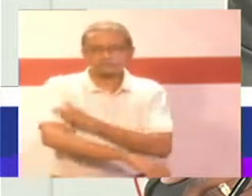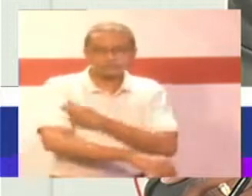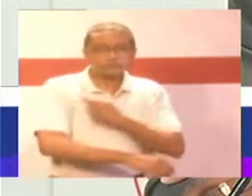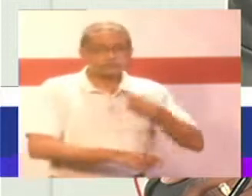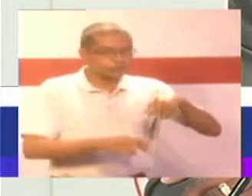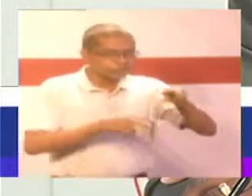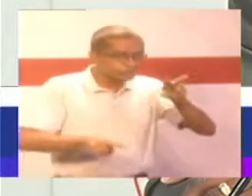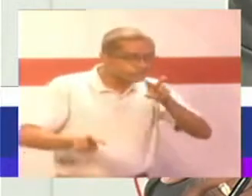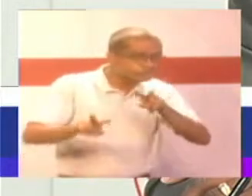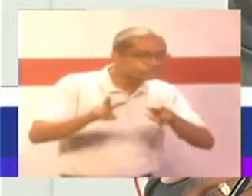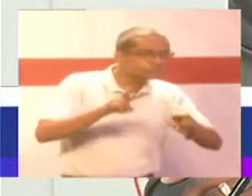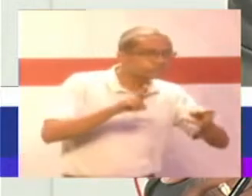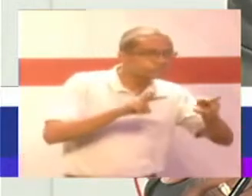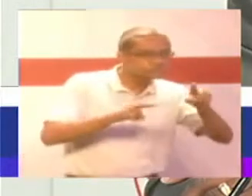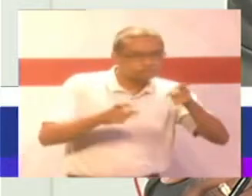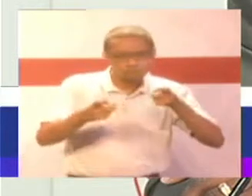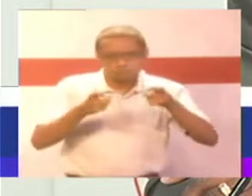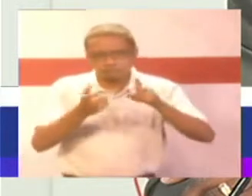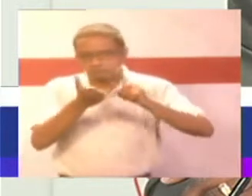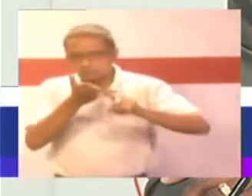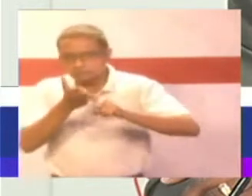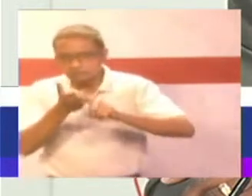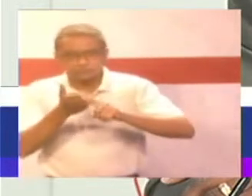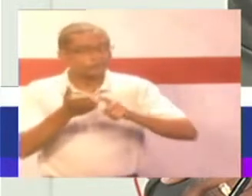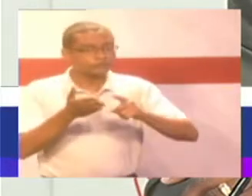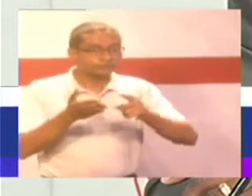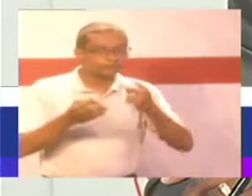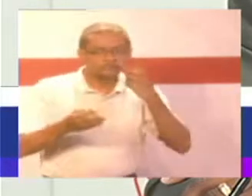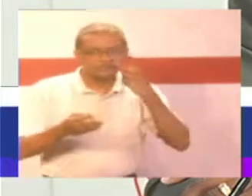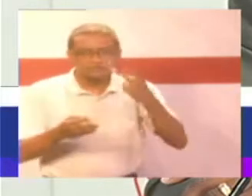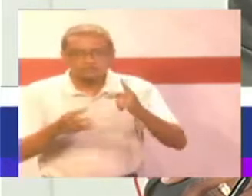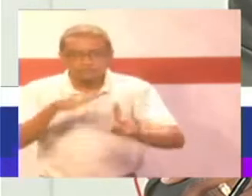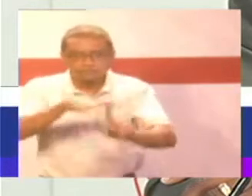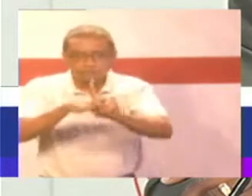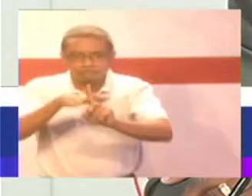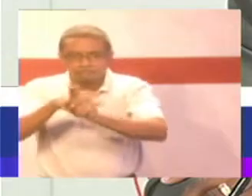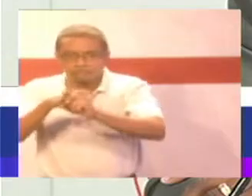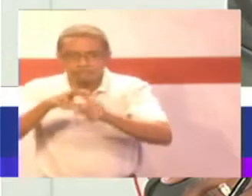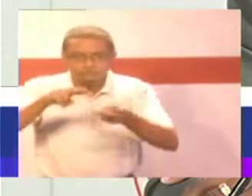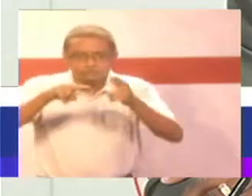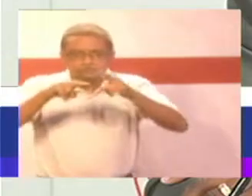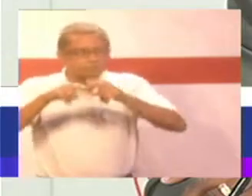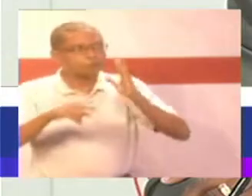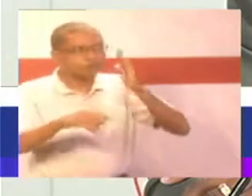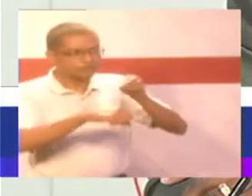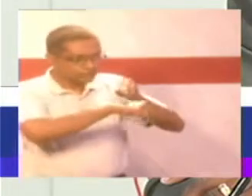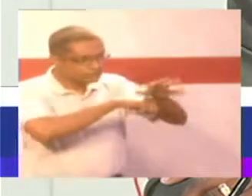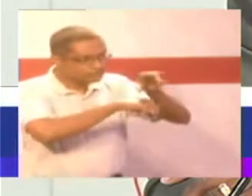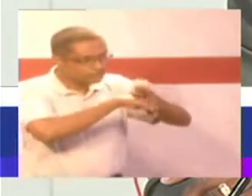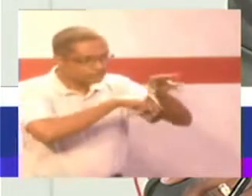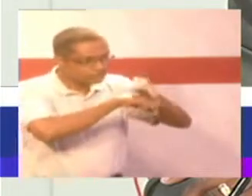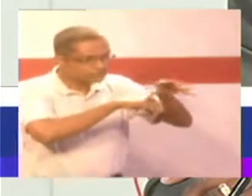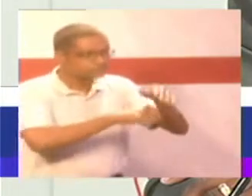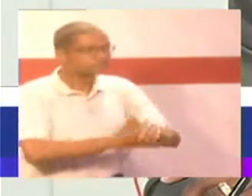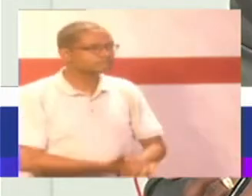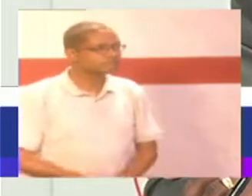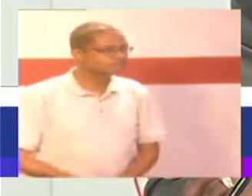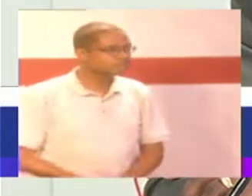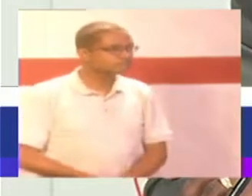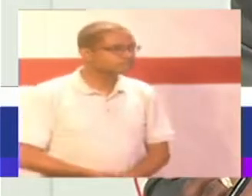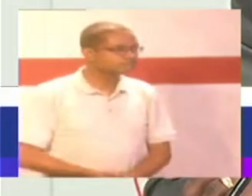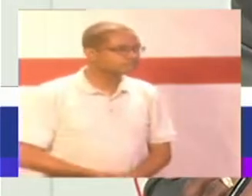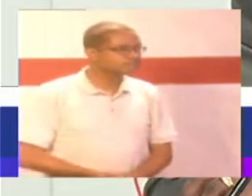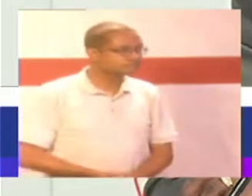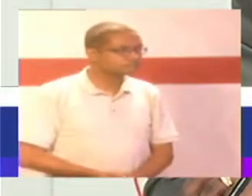trend and we will continue to advise as we see any additional increases or changes in rate, which should be of concern. So hopefully